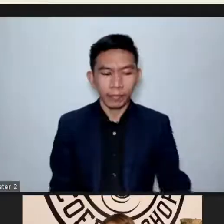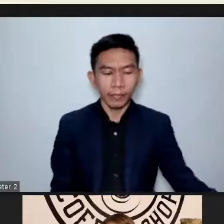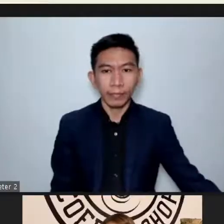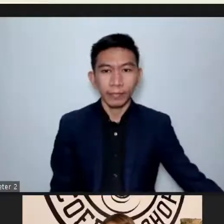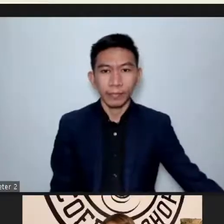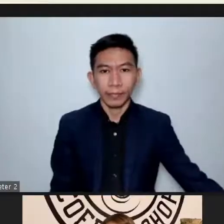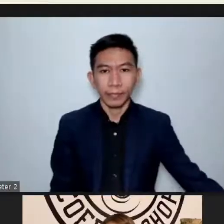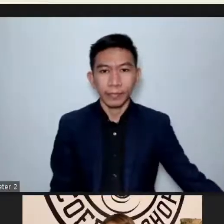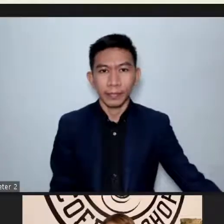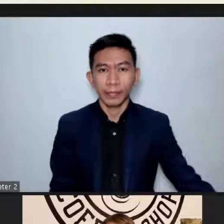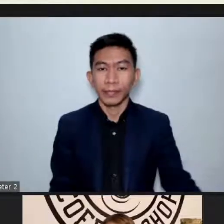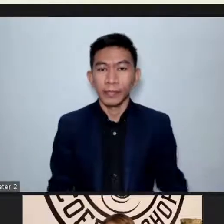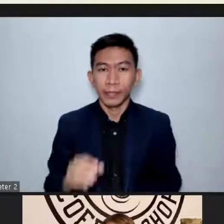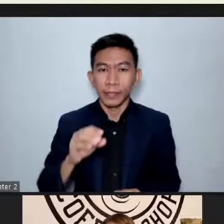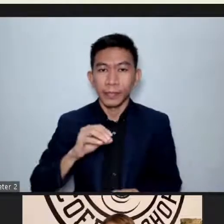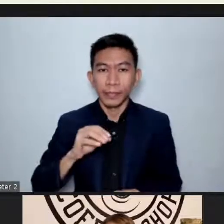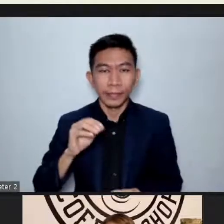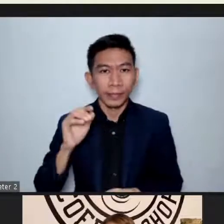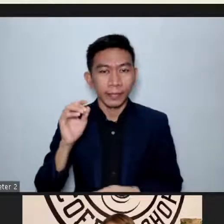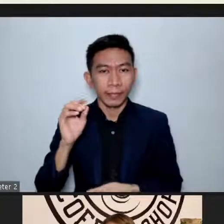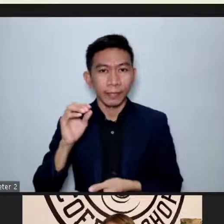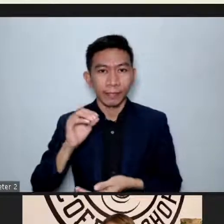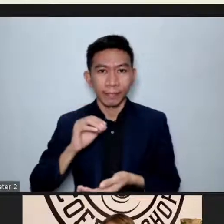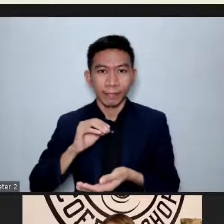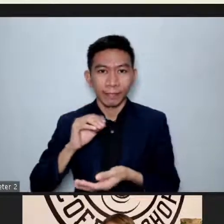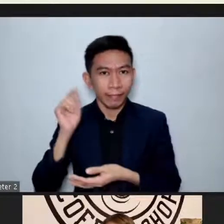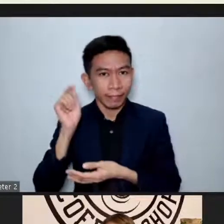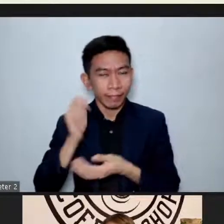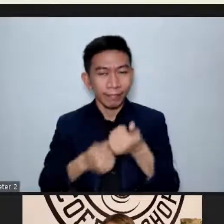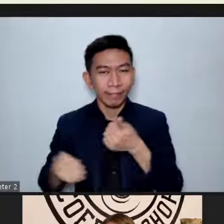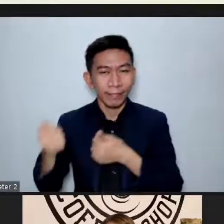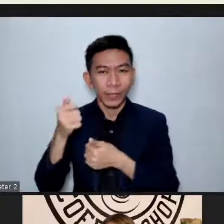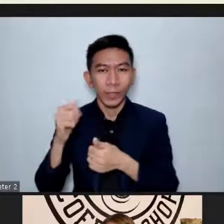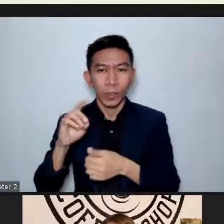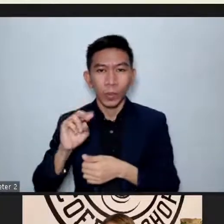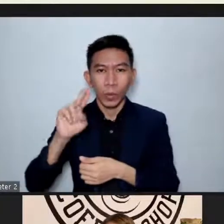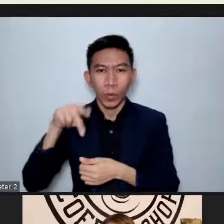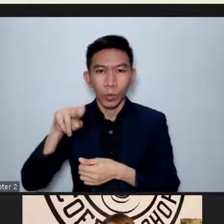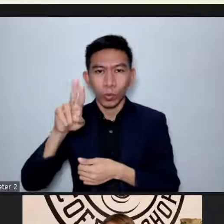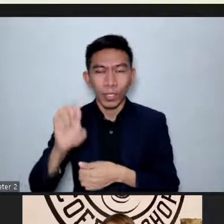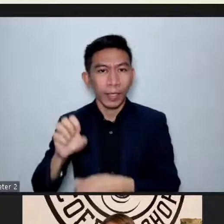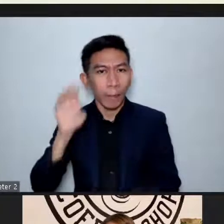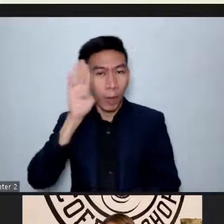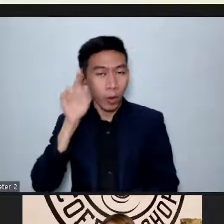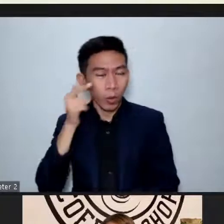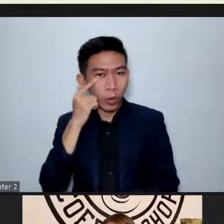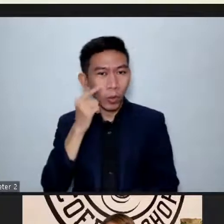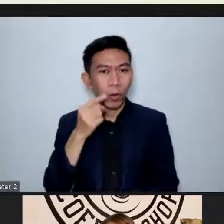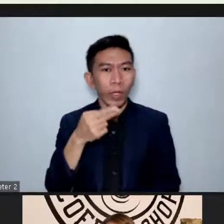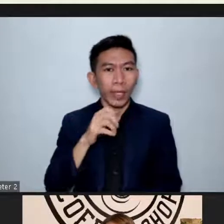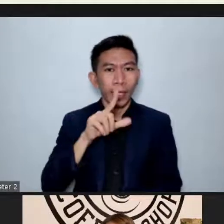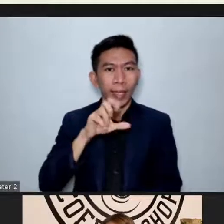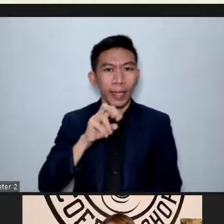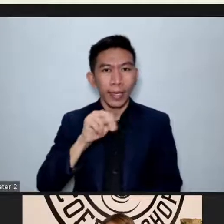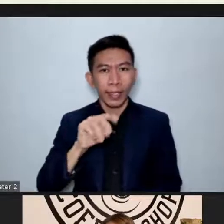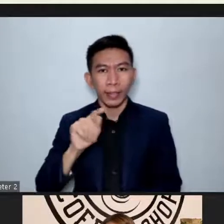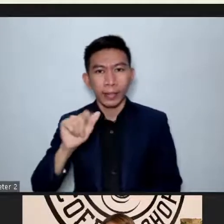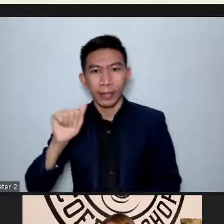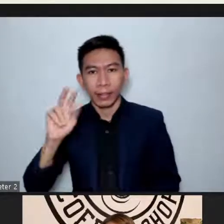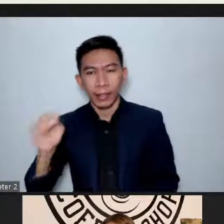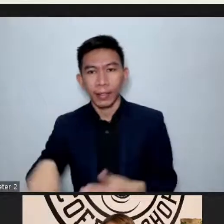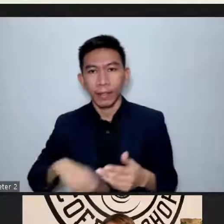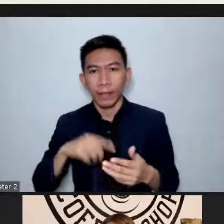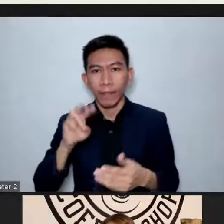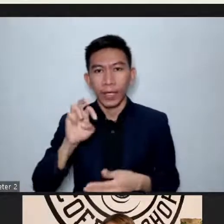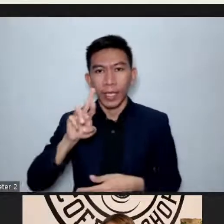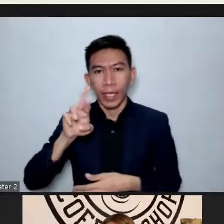So to Secretary Duque, to Senator Bongo, Congresswoman Helen Tan, to you, Secretary, of course,